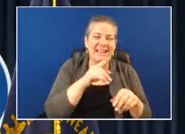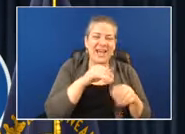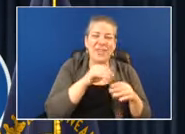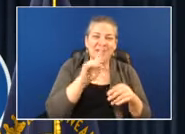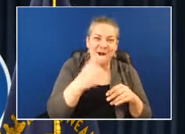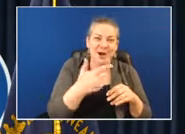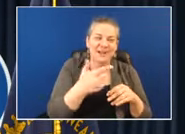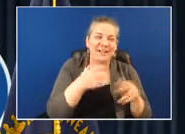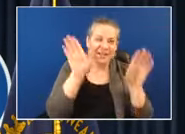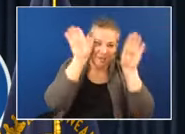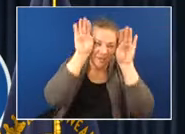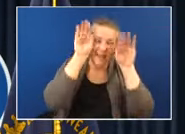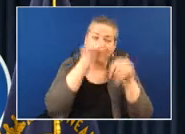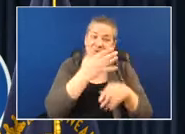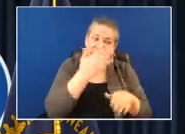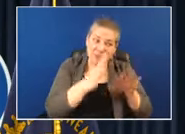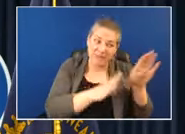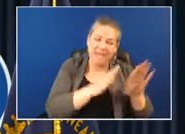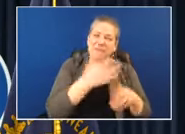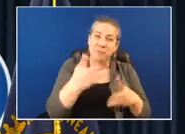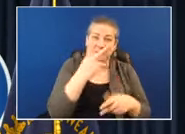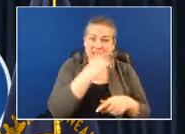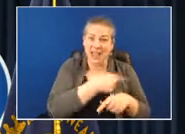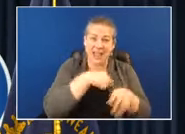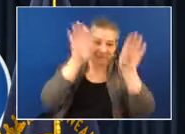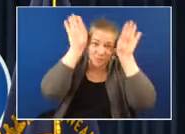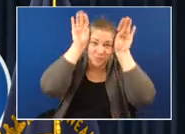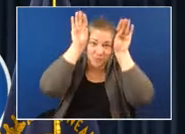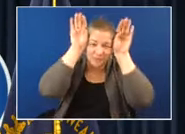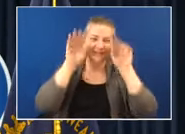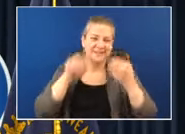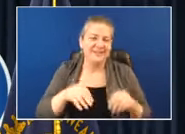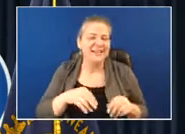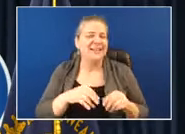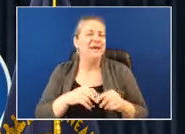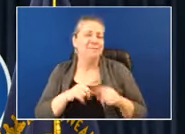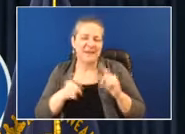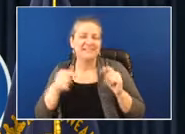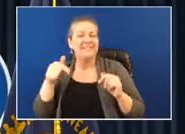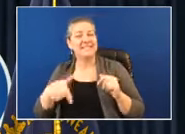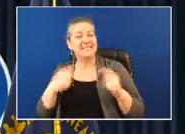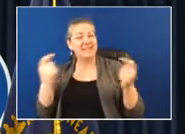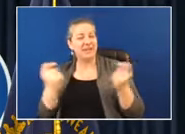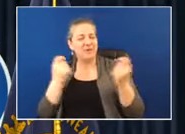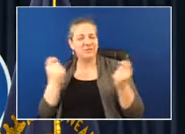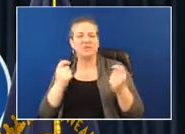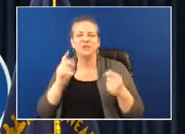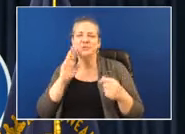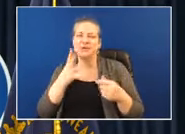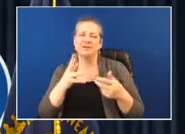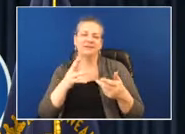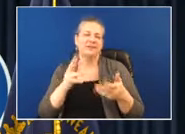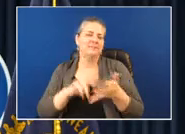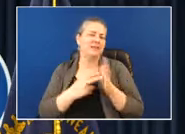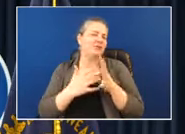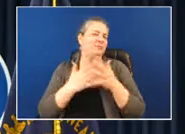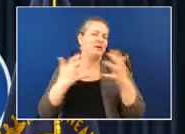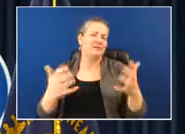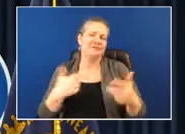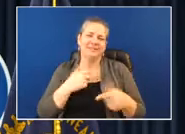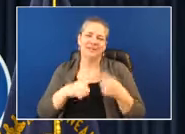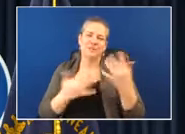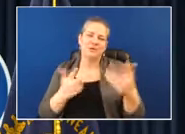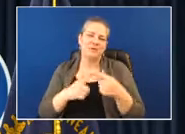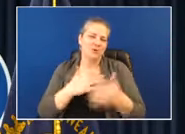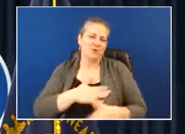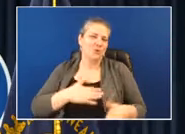that day. After such a difficult 2 years, this celebration is going to mean more, and I can't wait to enjoy that holiday